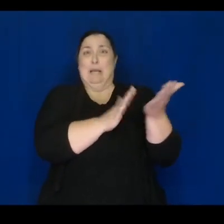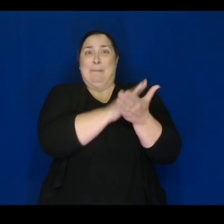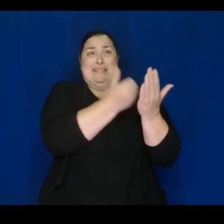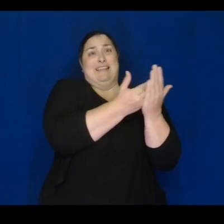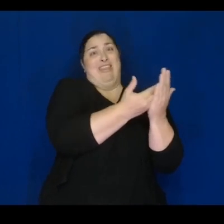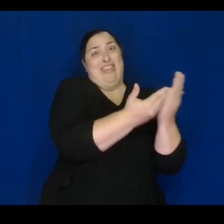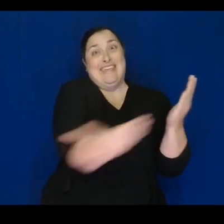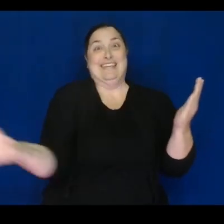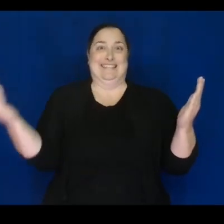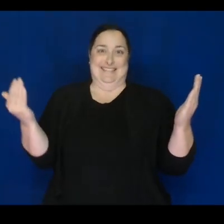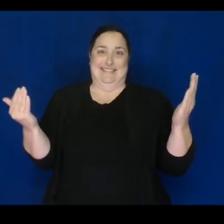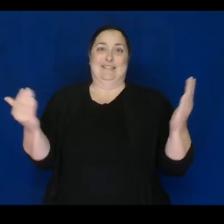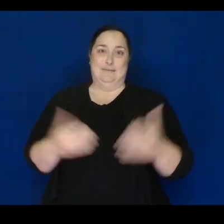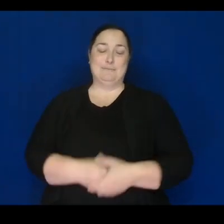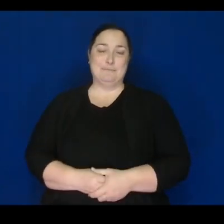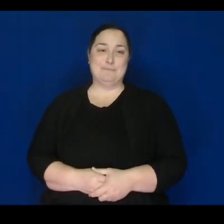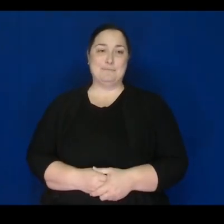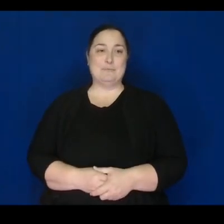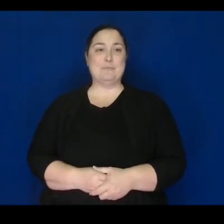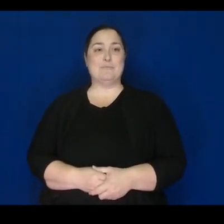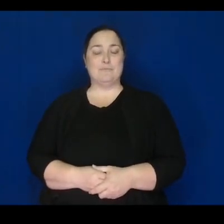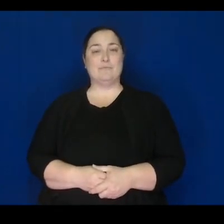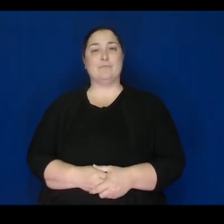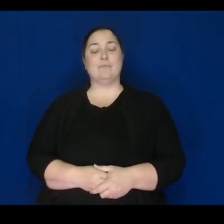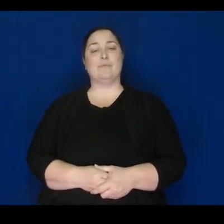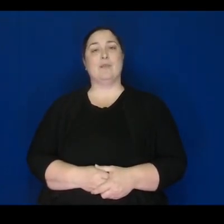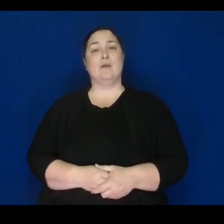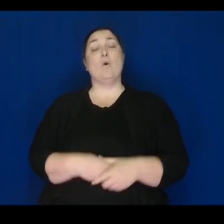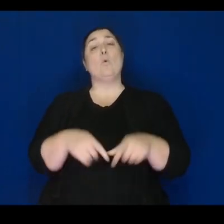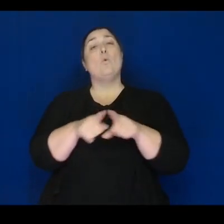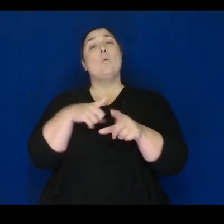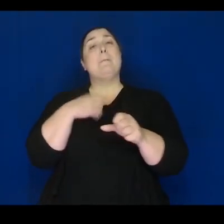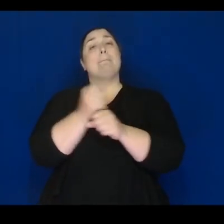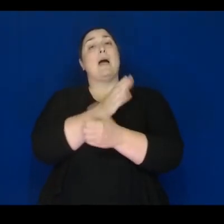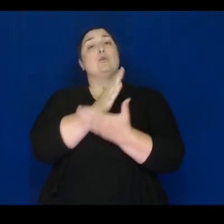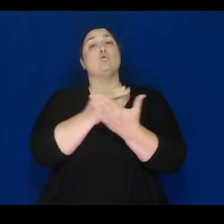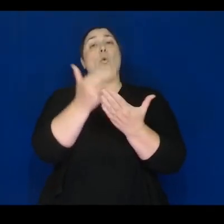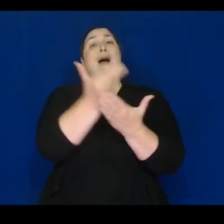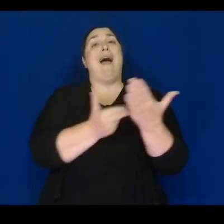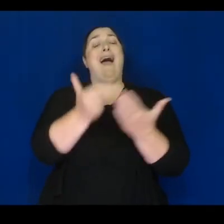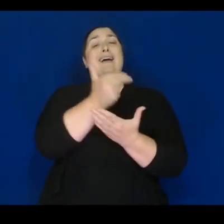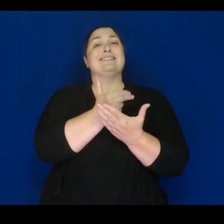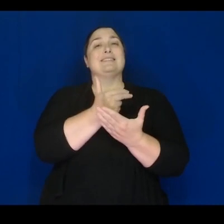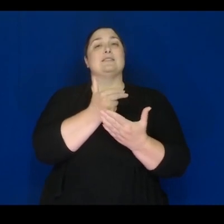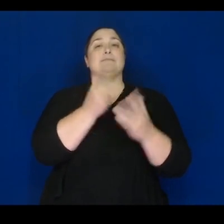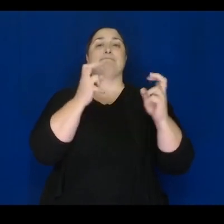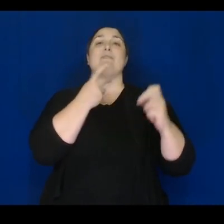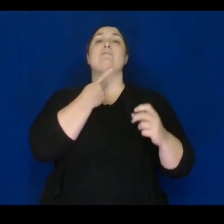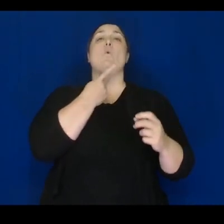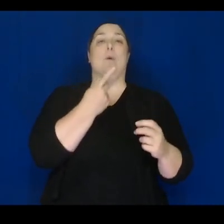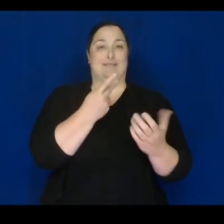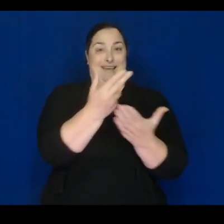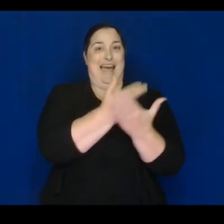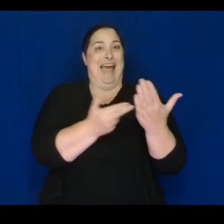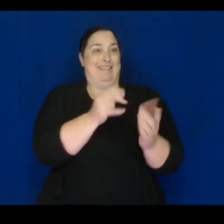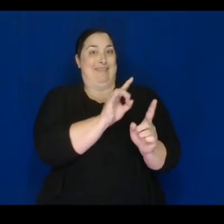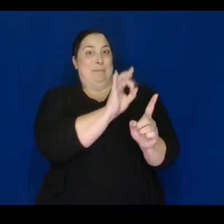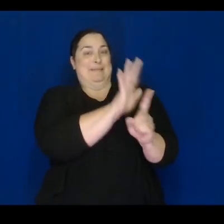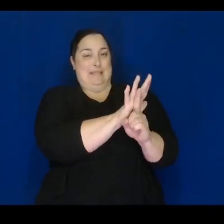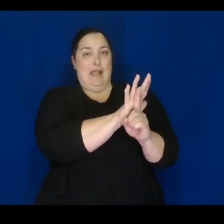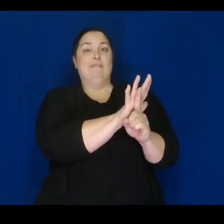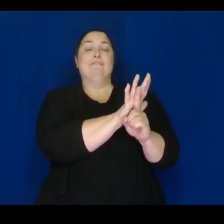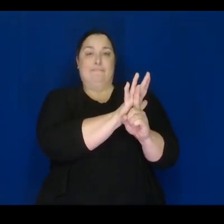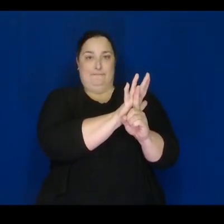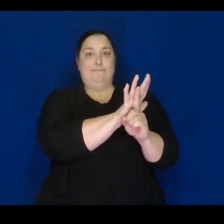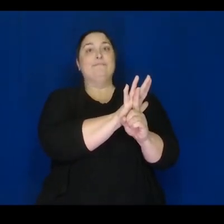then the other one is really centering artists' voices. So we hear this a lot in the work that we do, and it's still really a